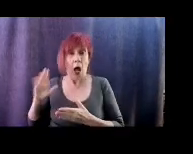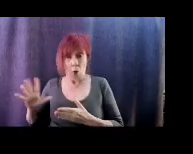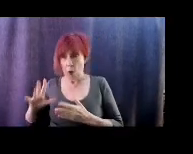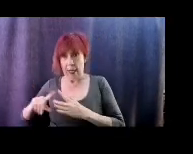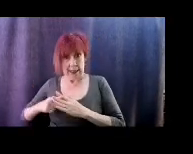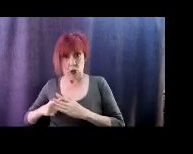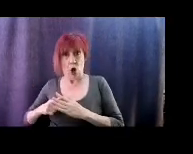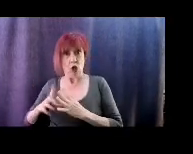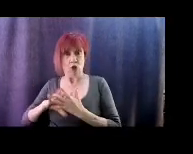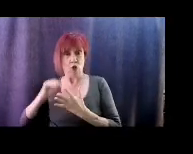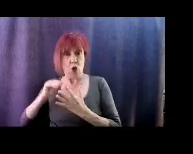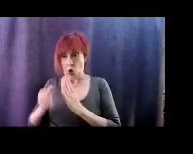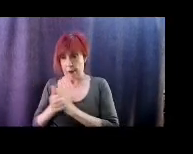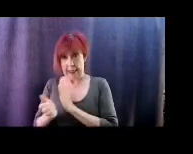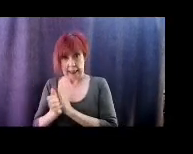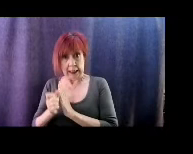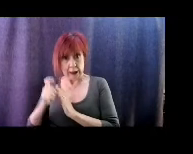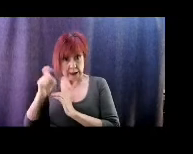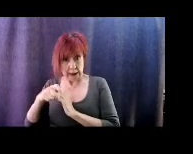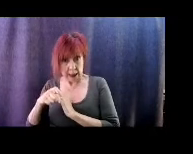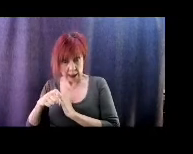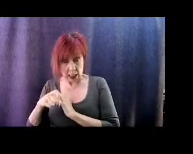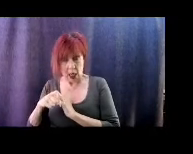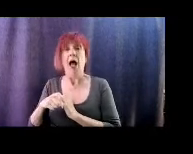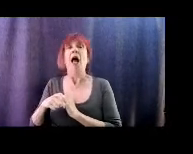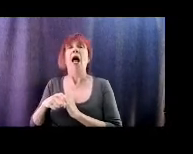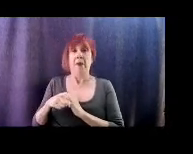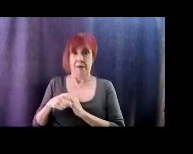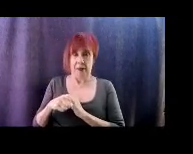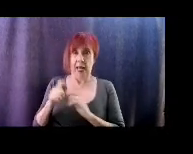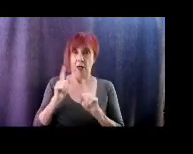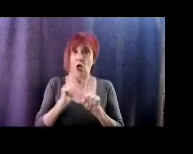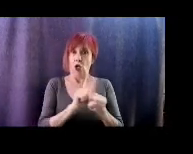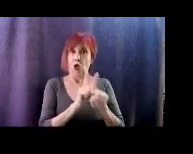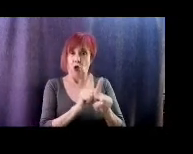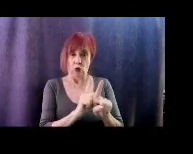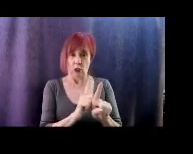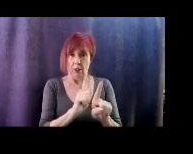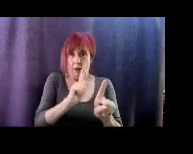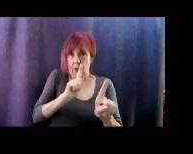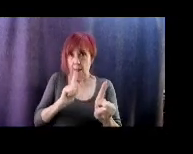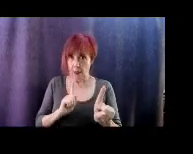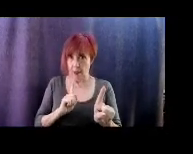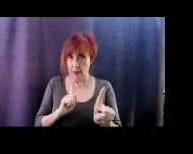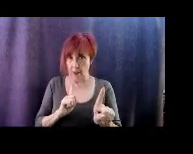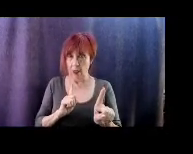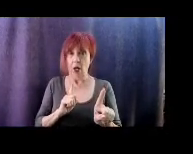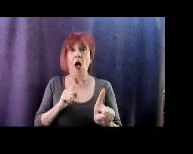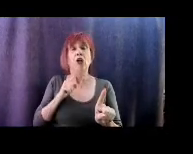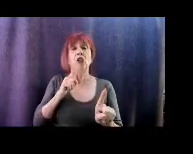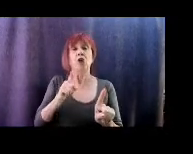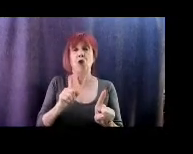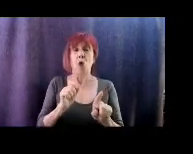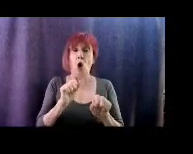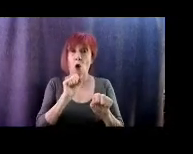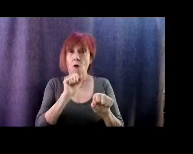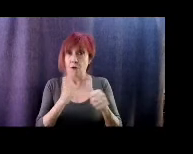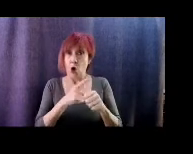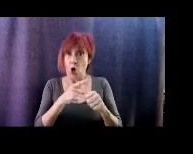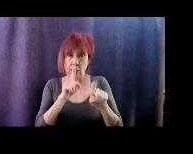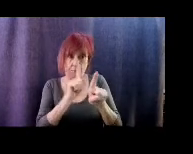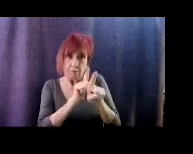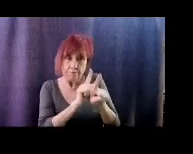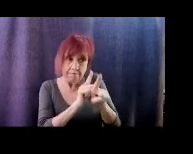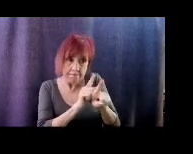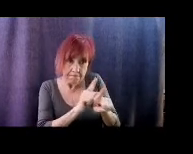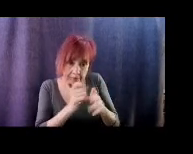necessary, then it's time for you to start stepping back a little bit. And so what you're doing is you're working shoulder to shoulder with the student,